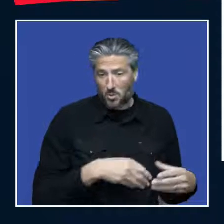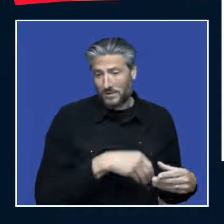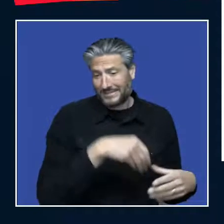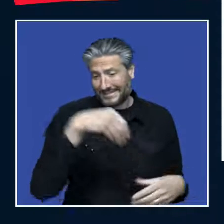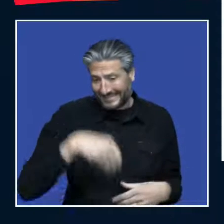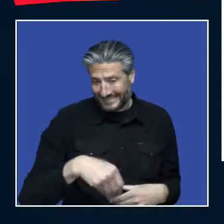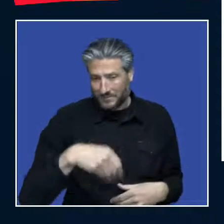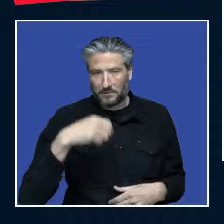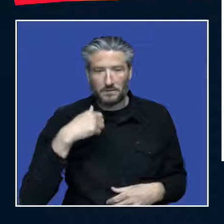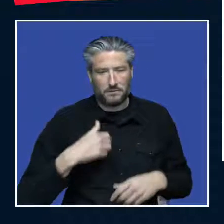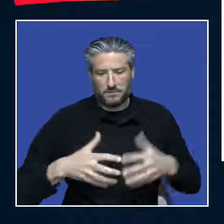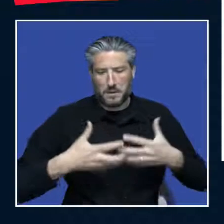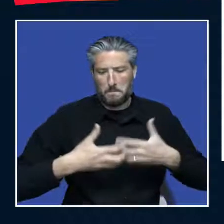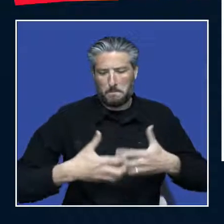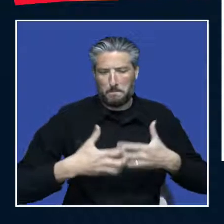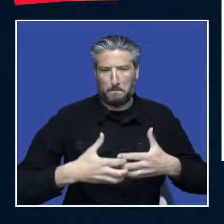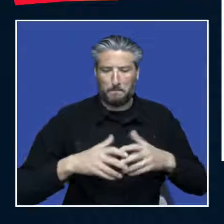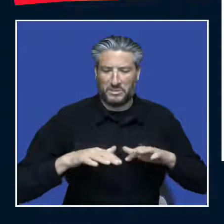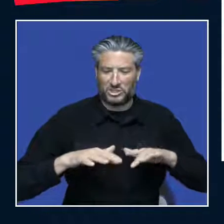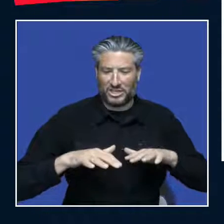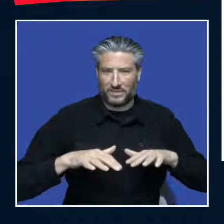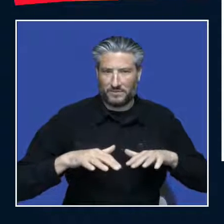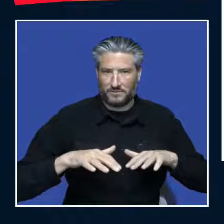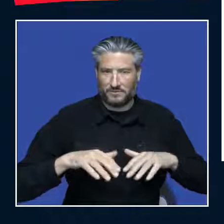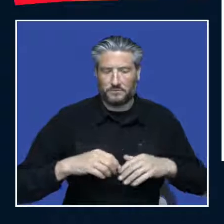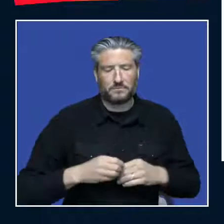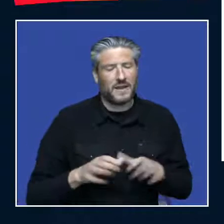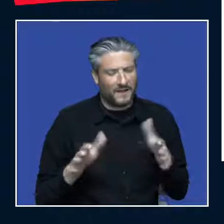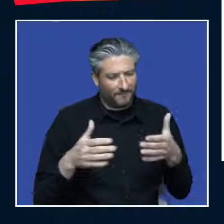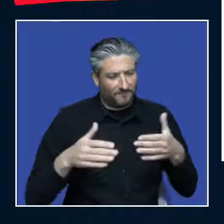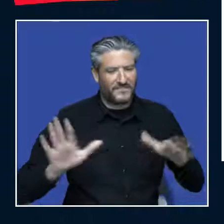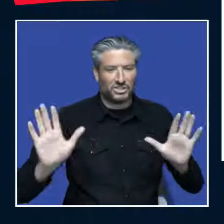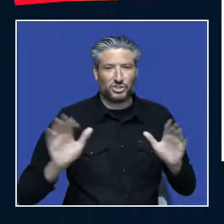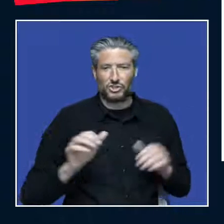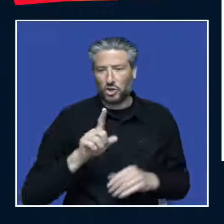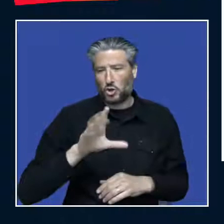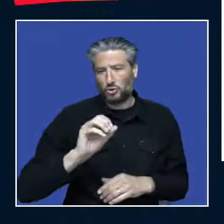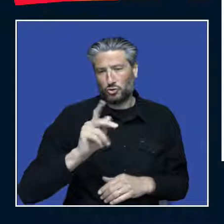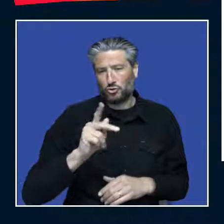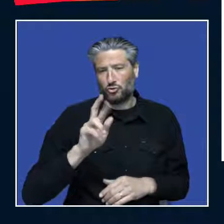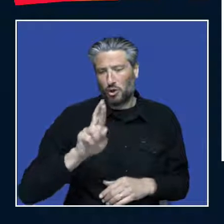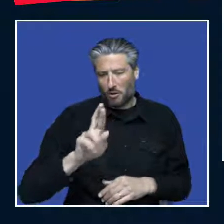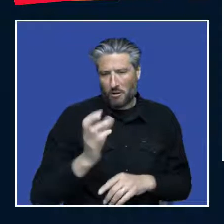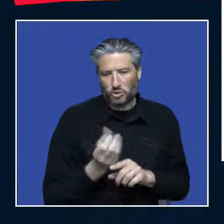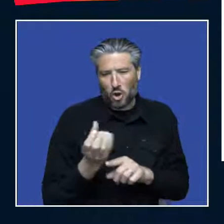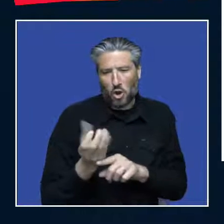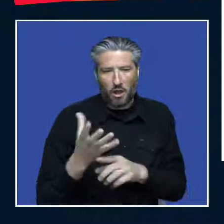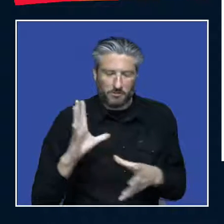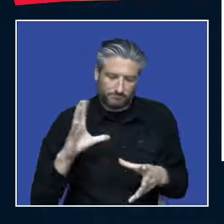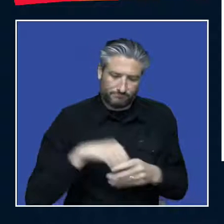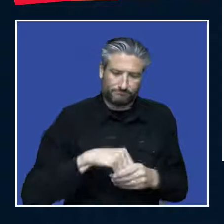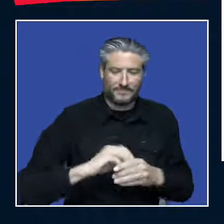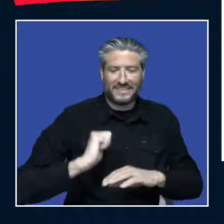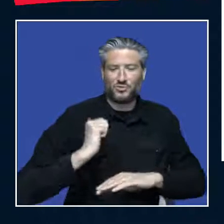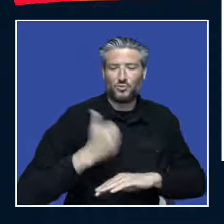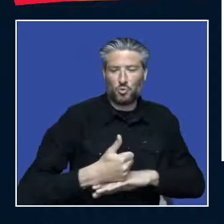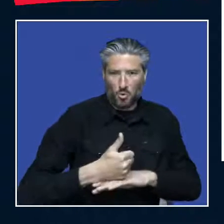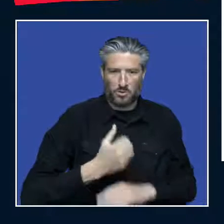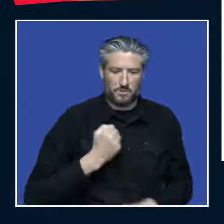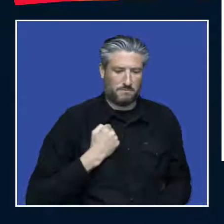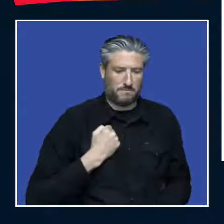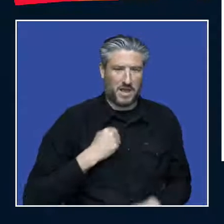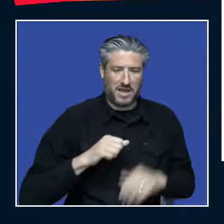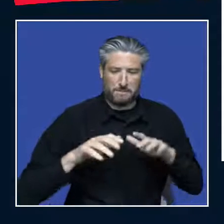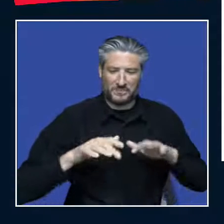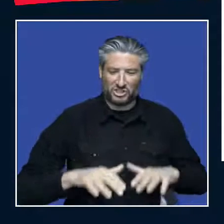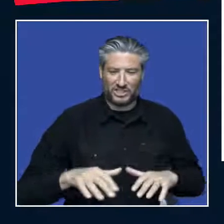already installed Docker locally. So now I can do a trick like this. So let me just open a terminal,